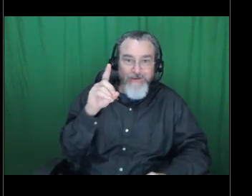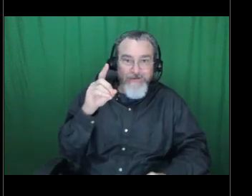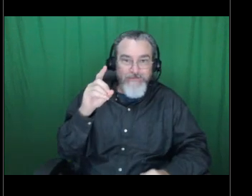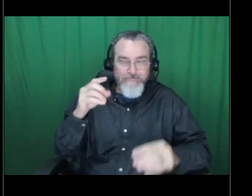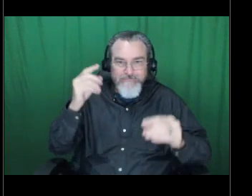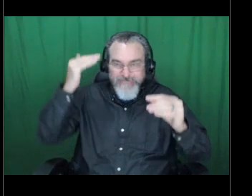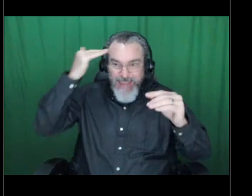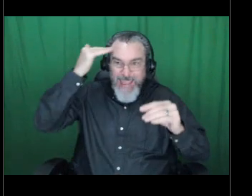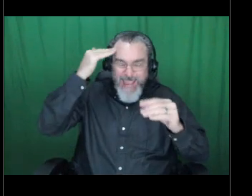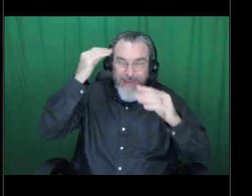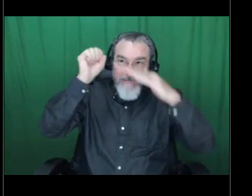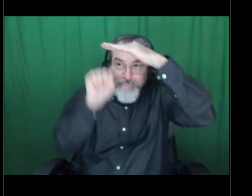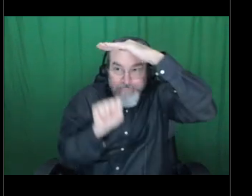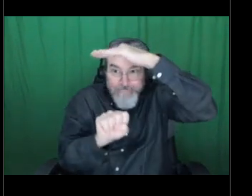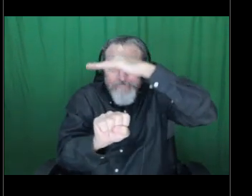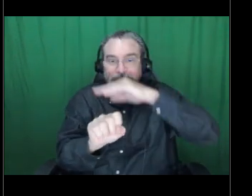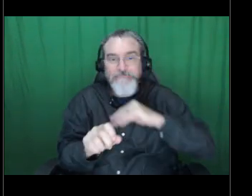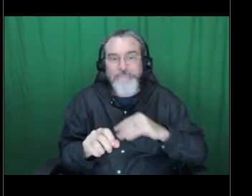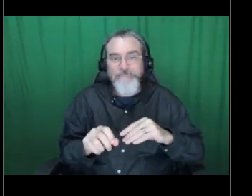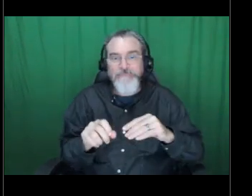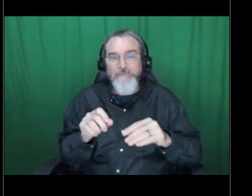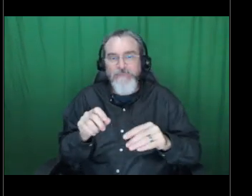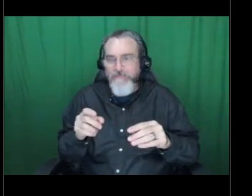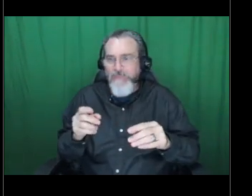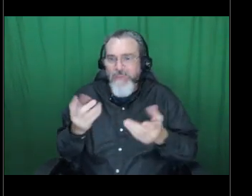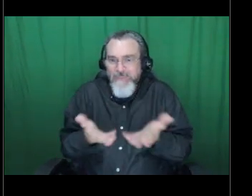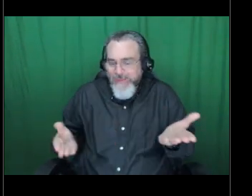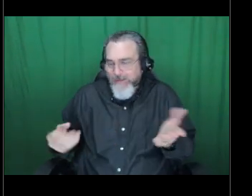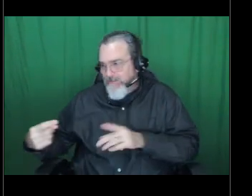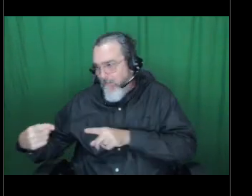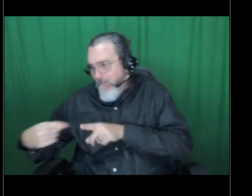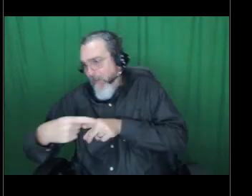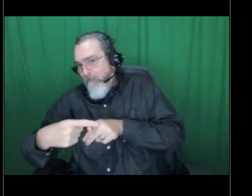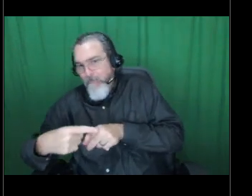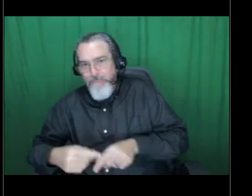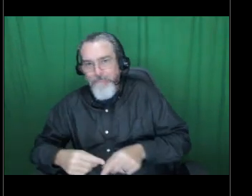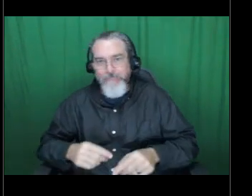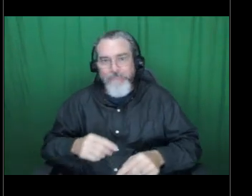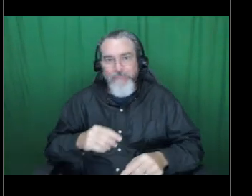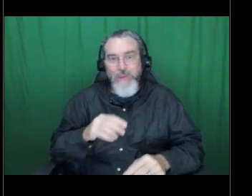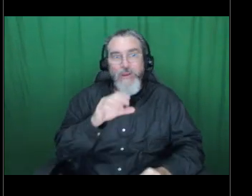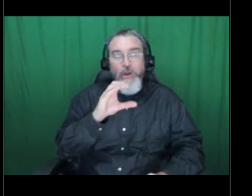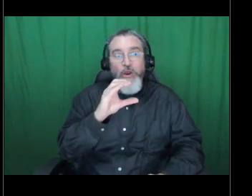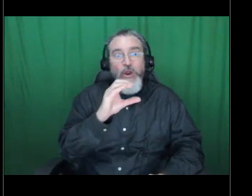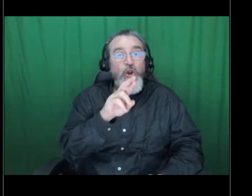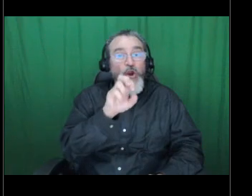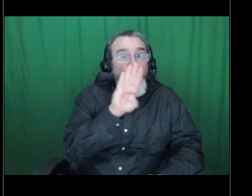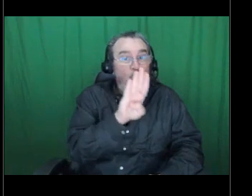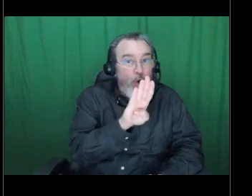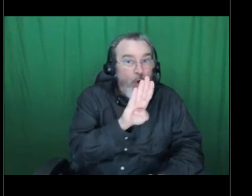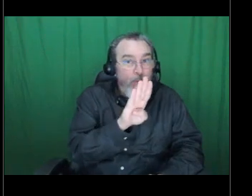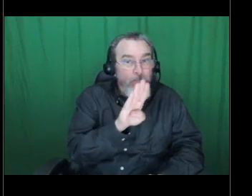curb ramps, and platform lifts and elevator